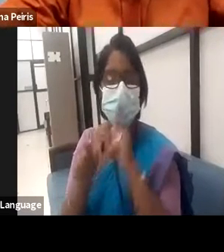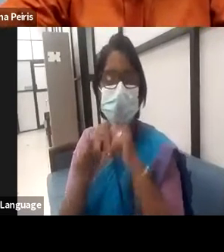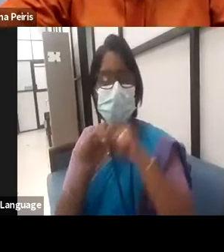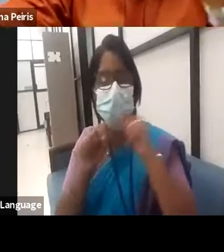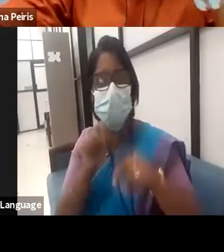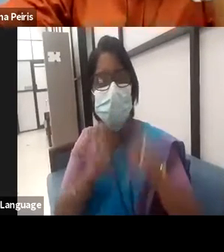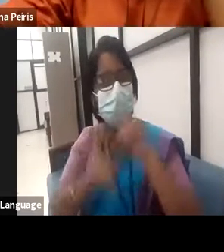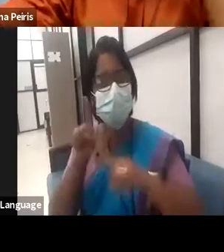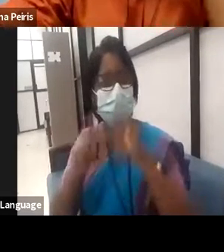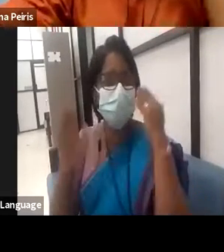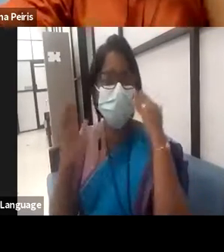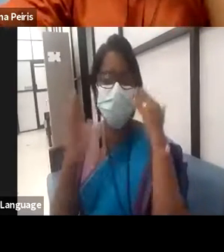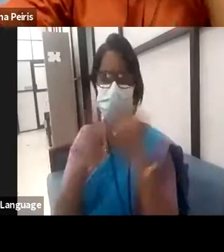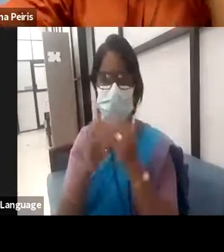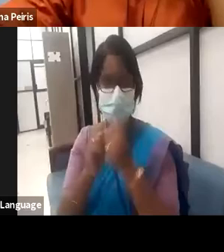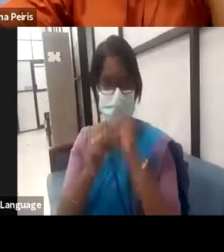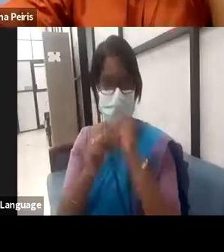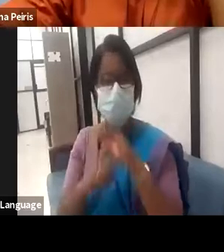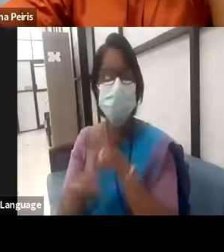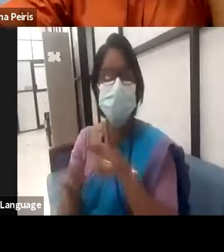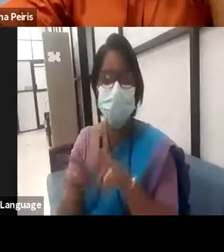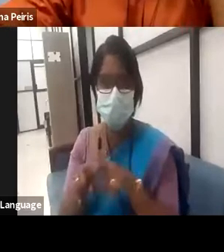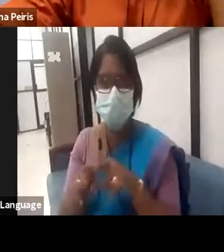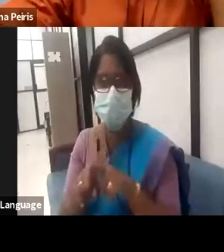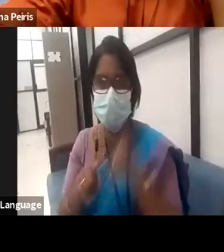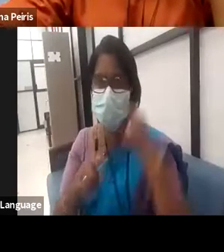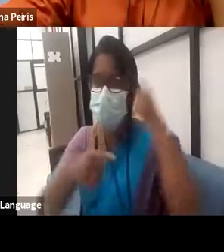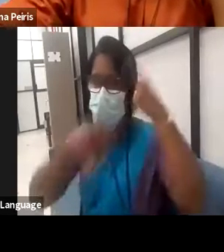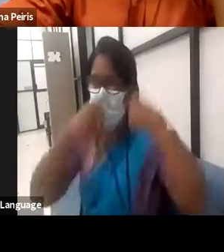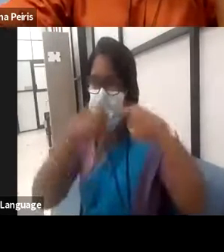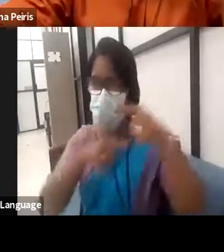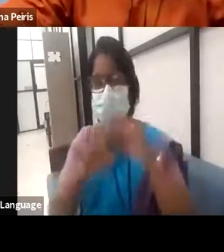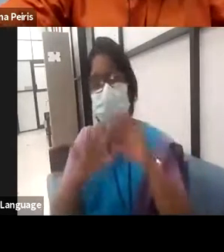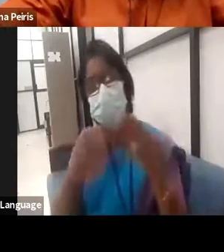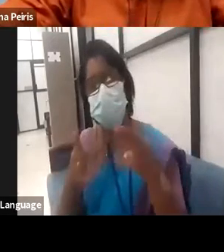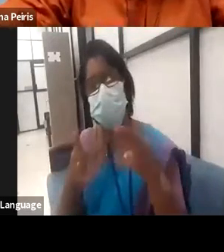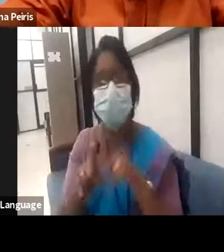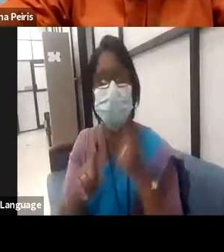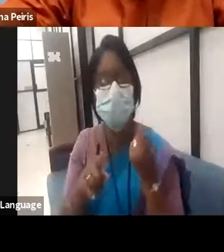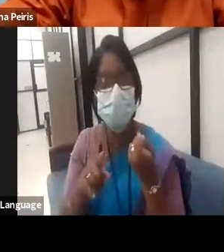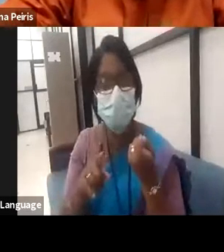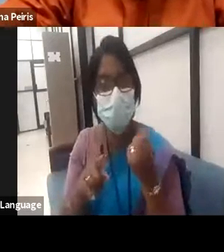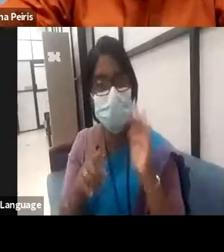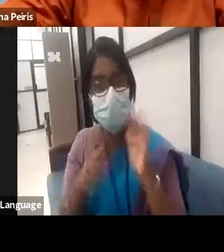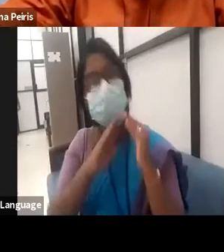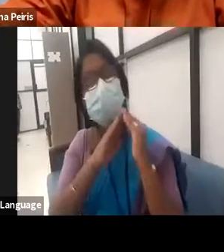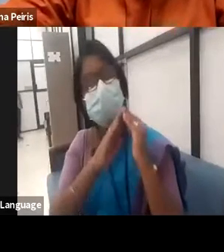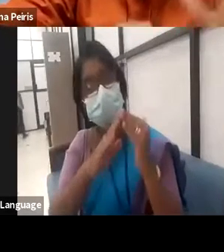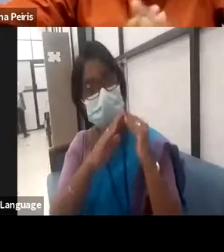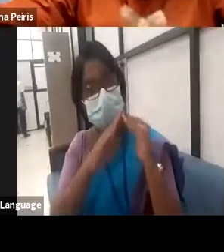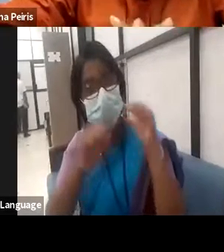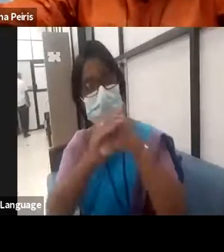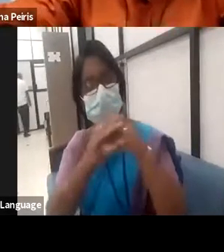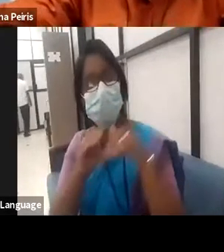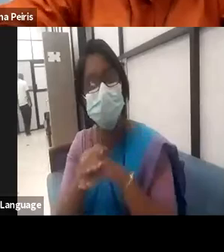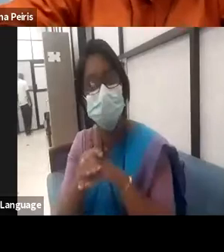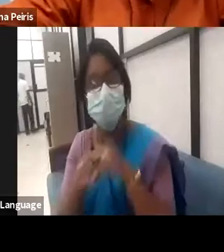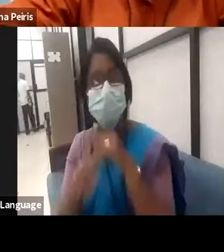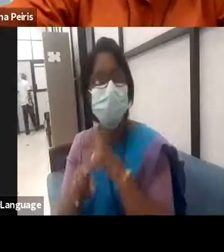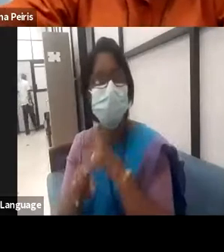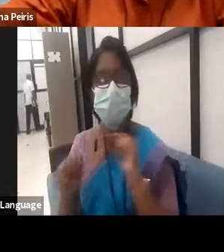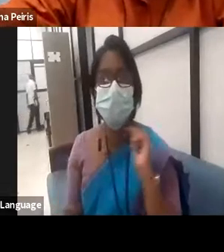venture capitalists, you name any of the financing places, that does not discuss ESG, which is environment, social, and